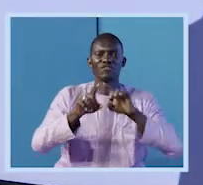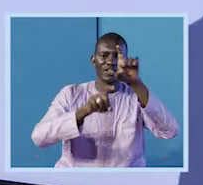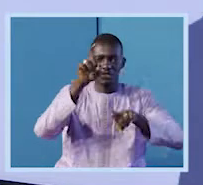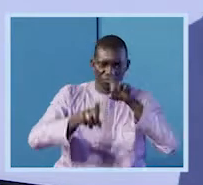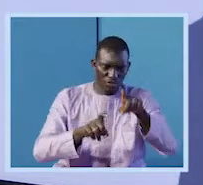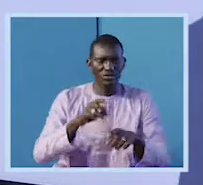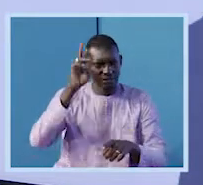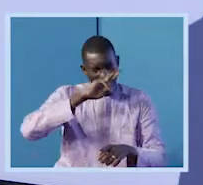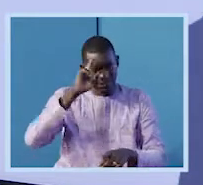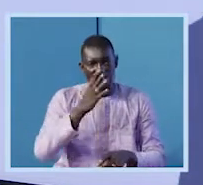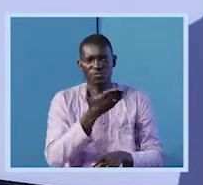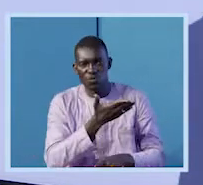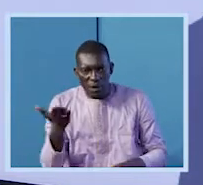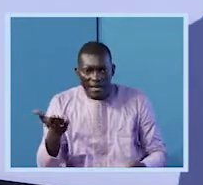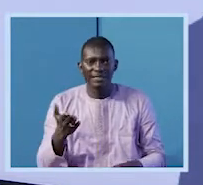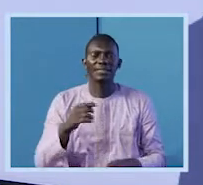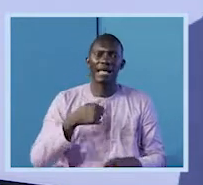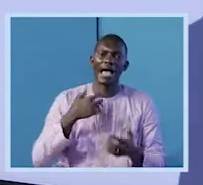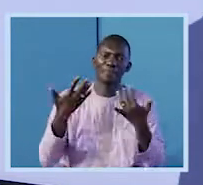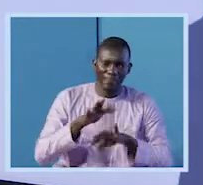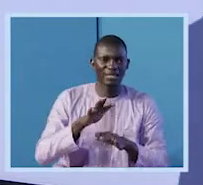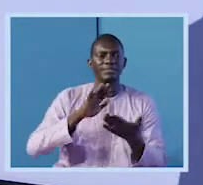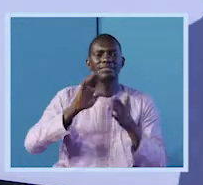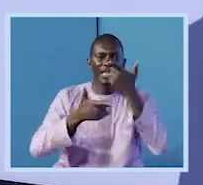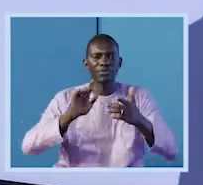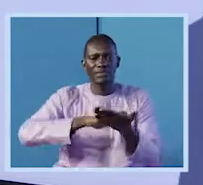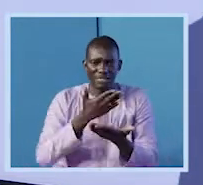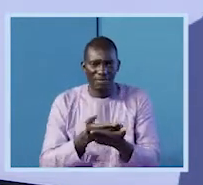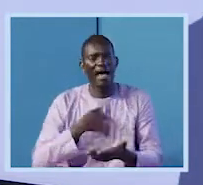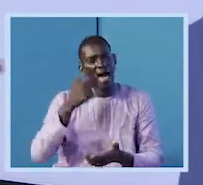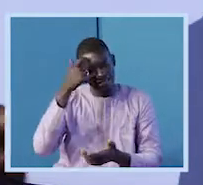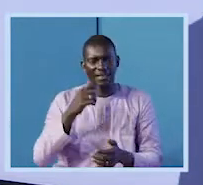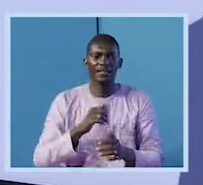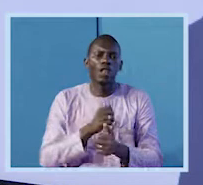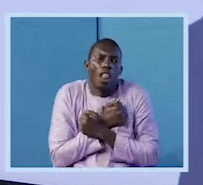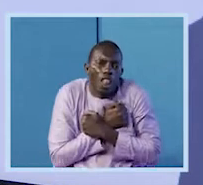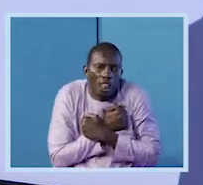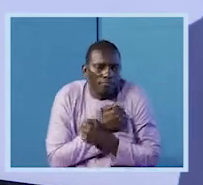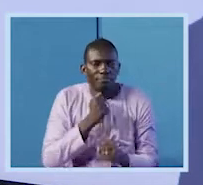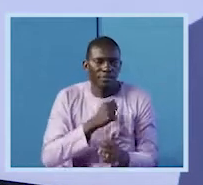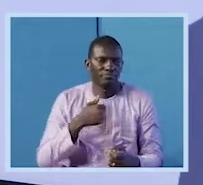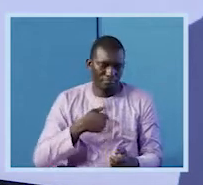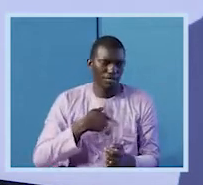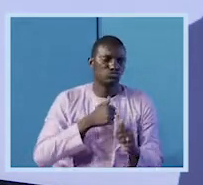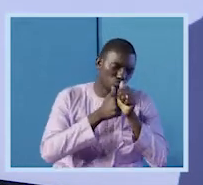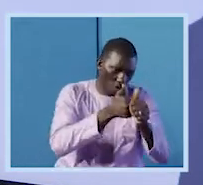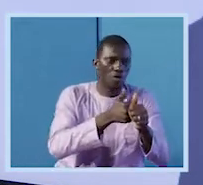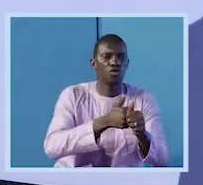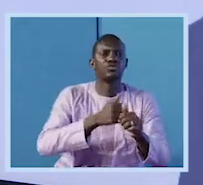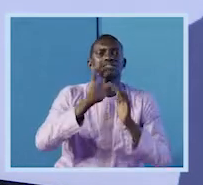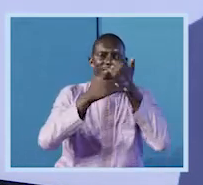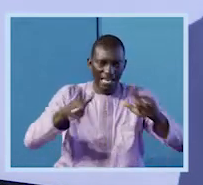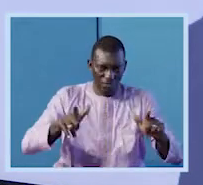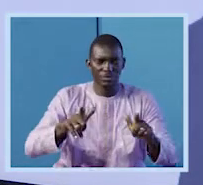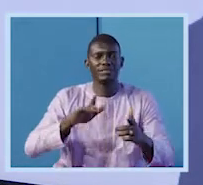The reason why I became a sign language interpreter, I can say a person drives me to be a sign language interpreter. I